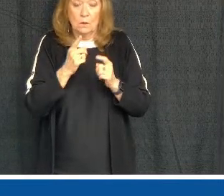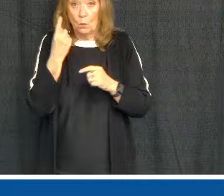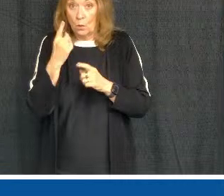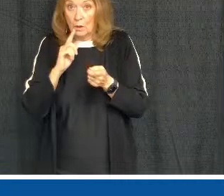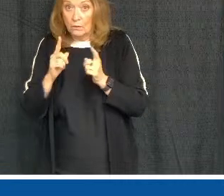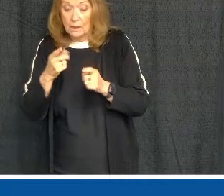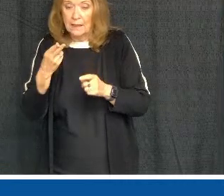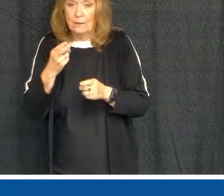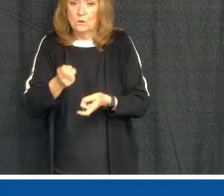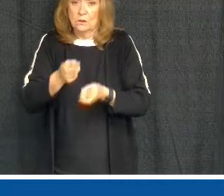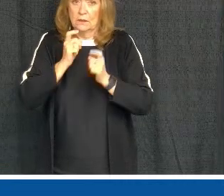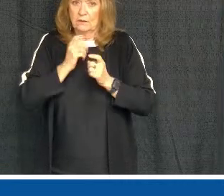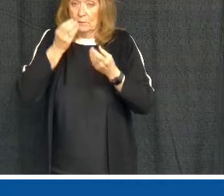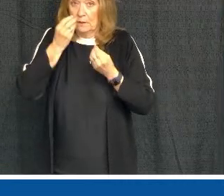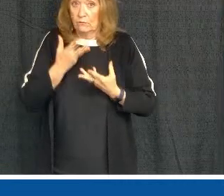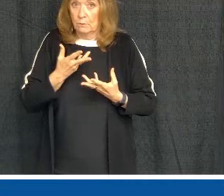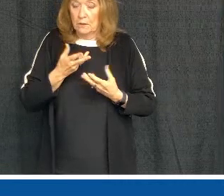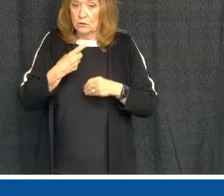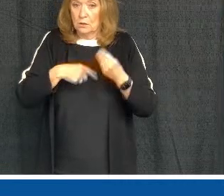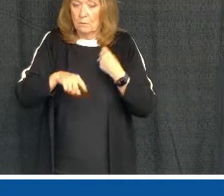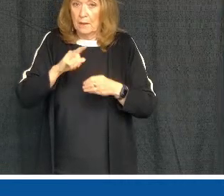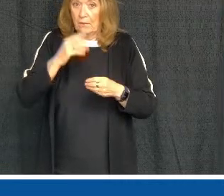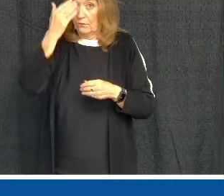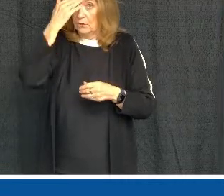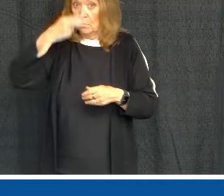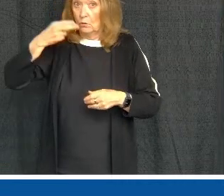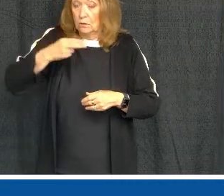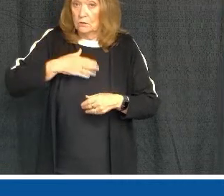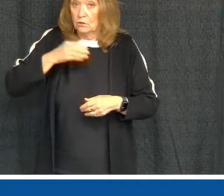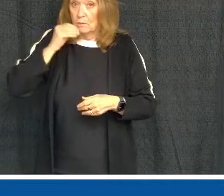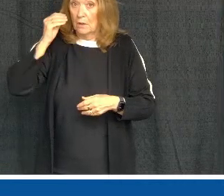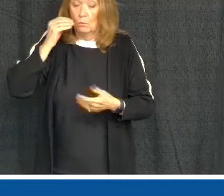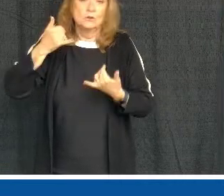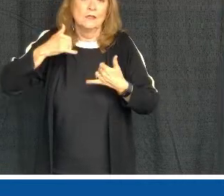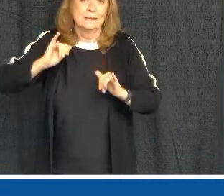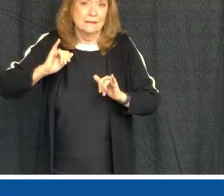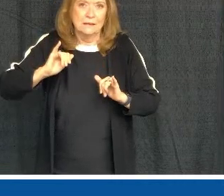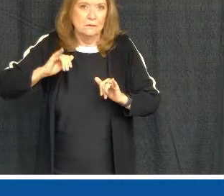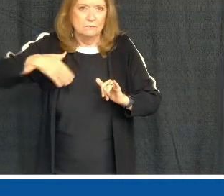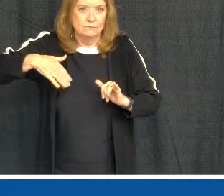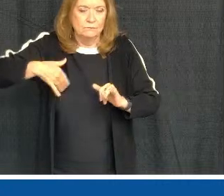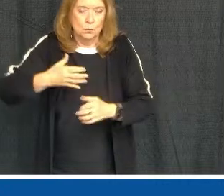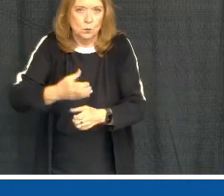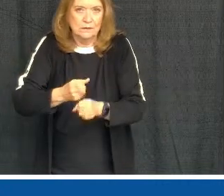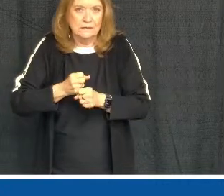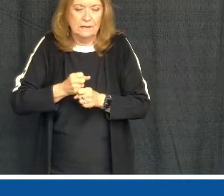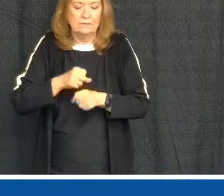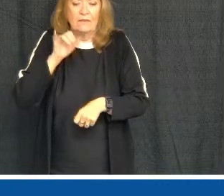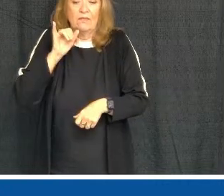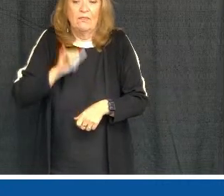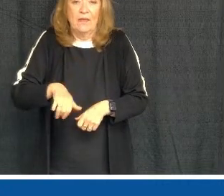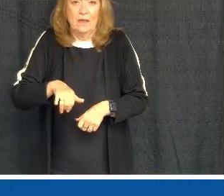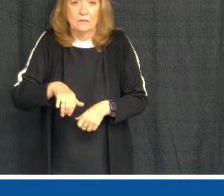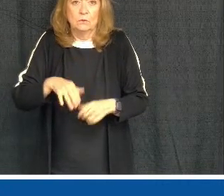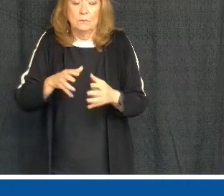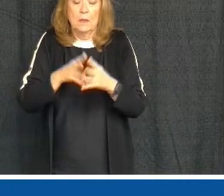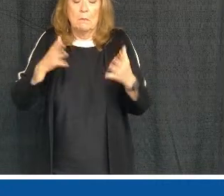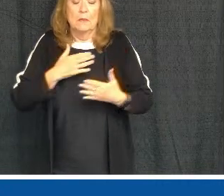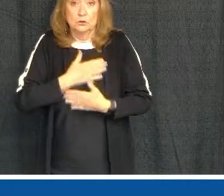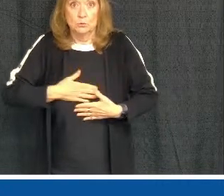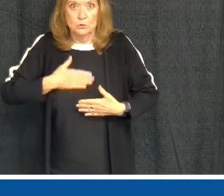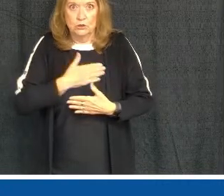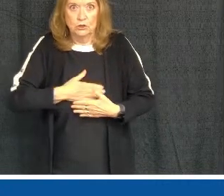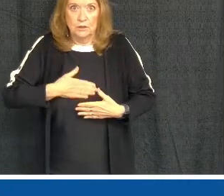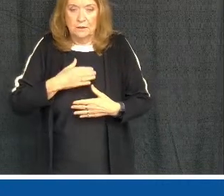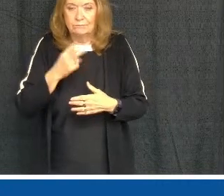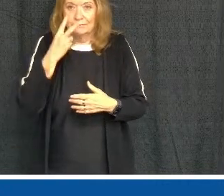was going to provide me information on the known history of my home, which I still to this date have not received. That would be much appreciated.